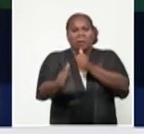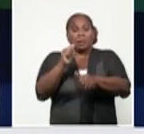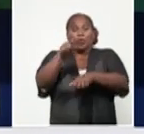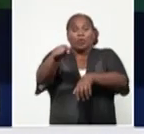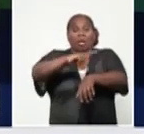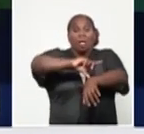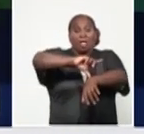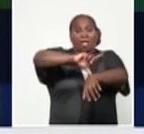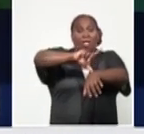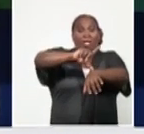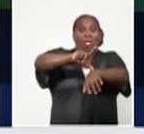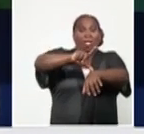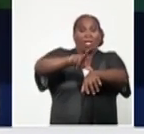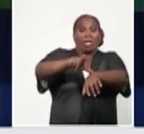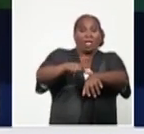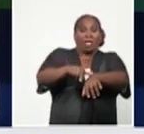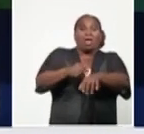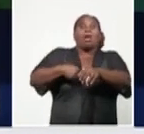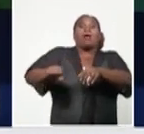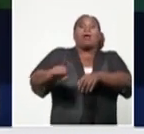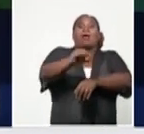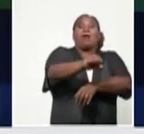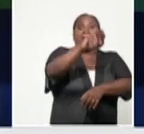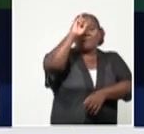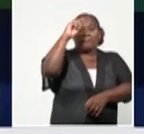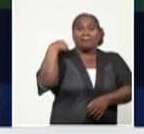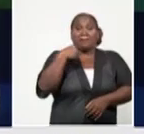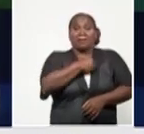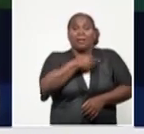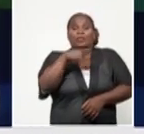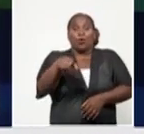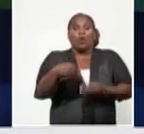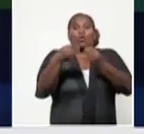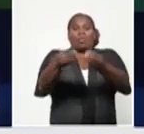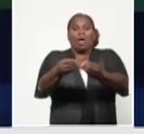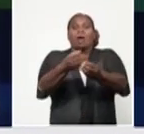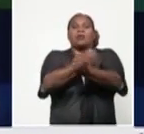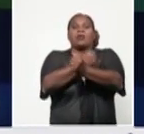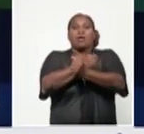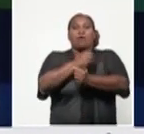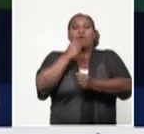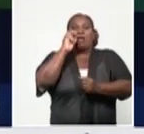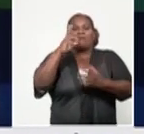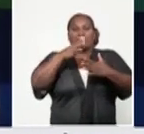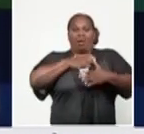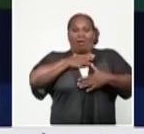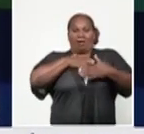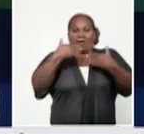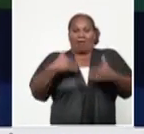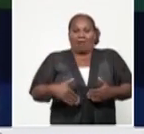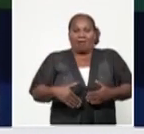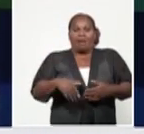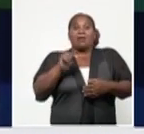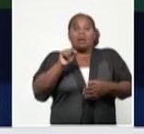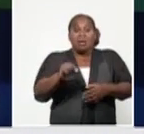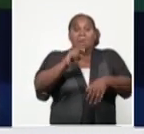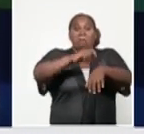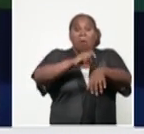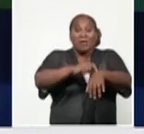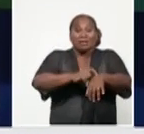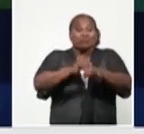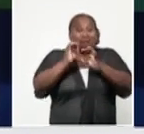it, the greater the risk to your life. Timely treatment means a greater chance of saving